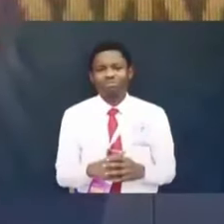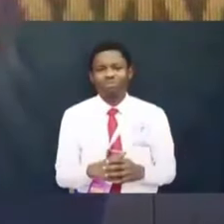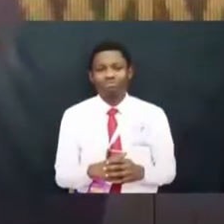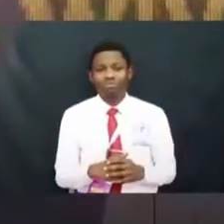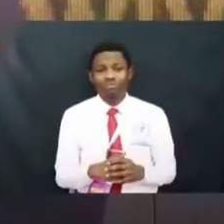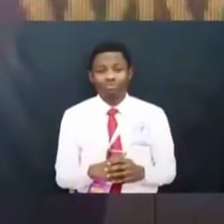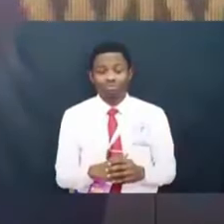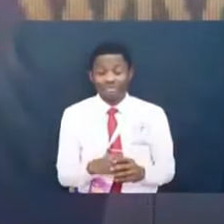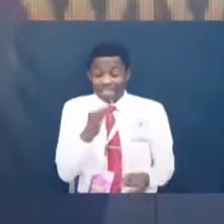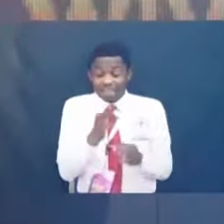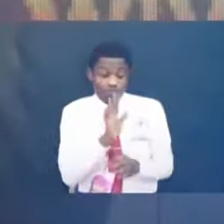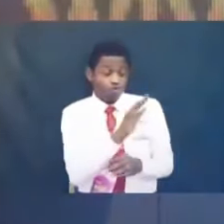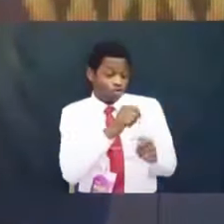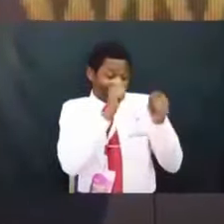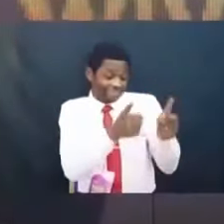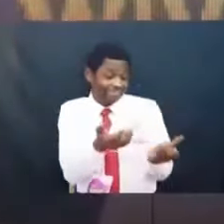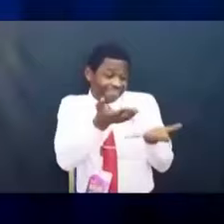If it is serving,